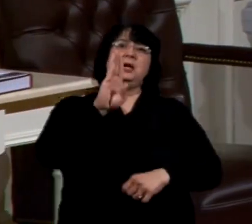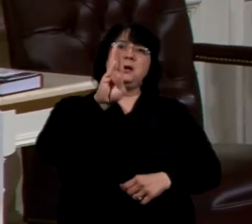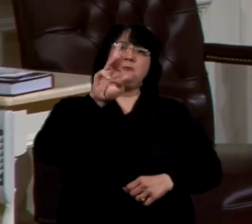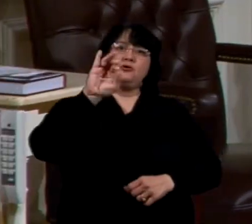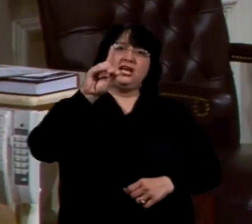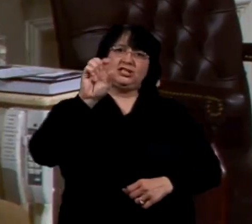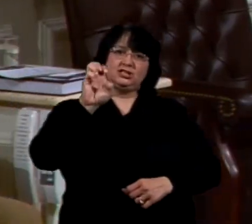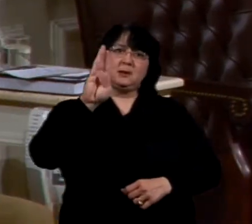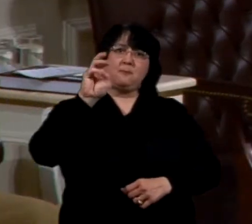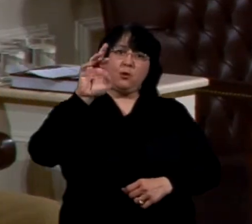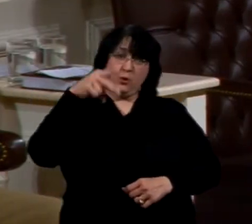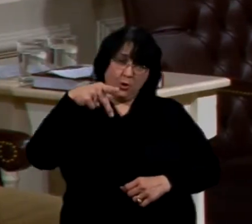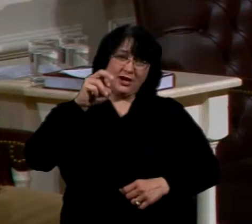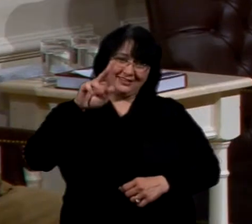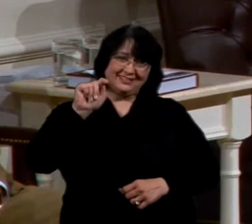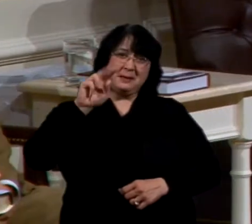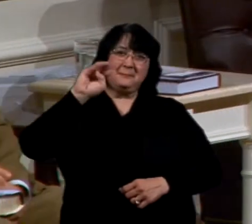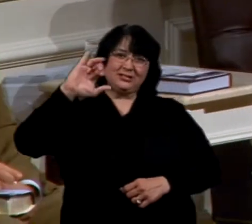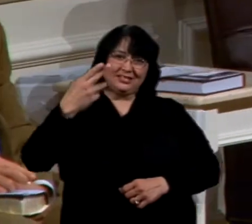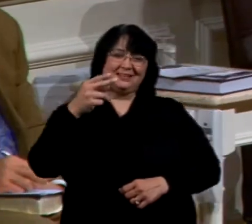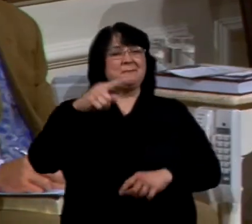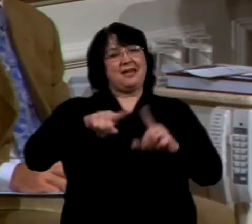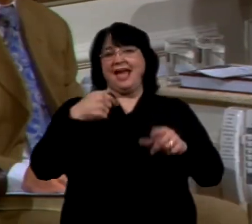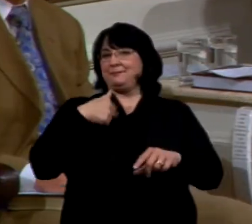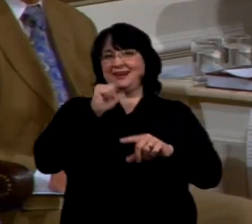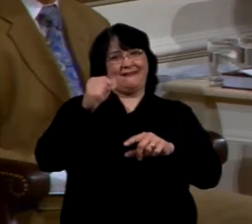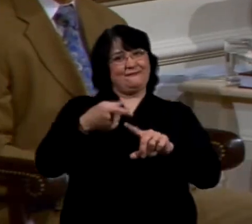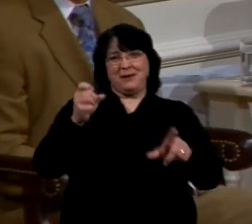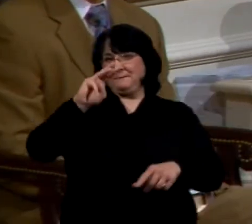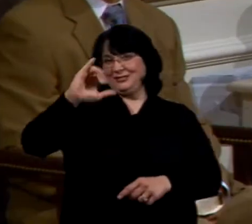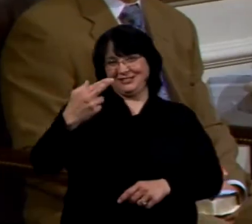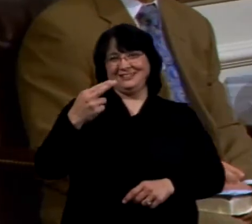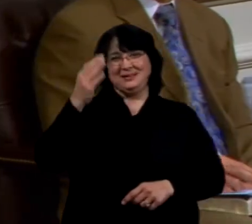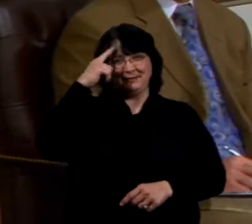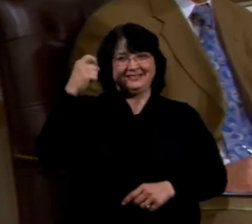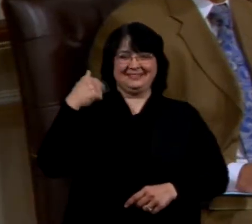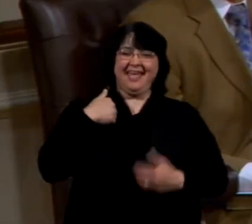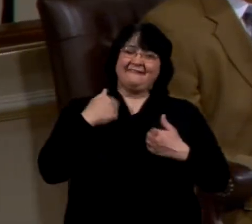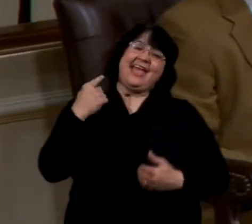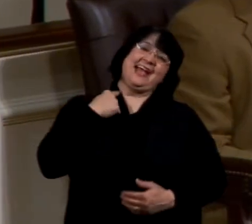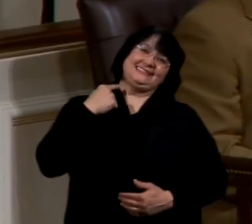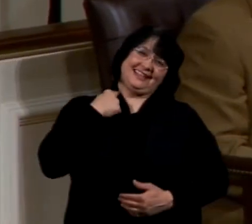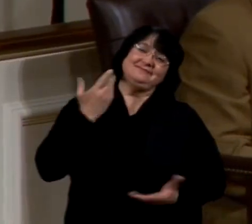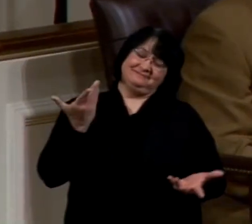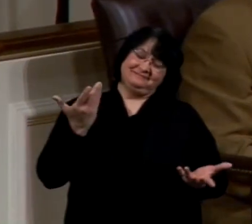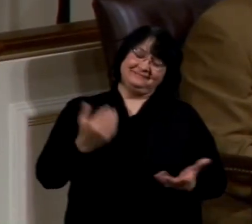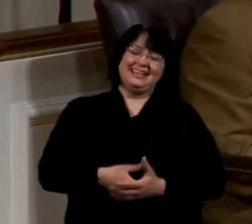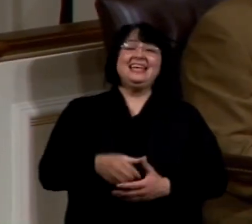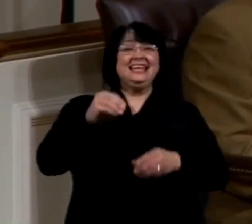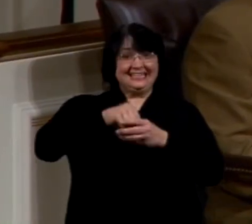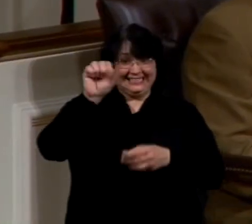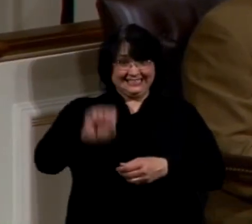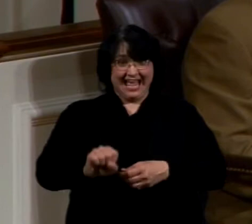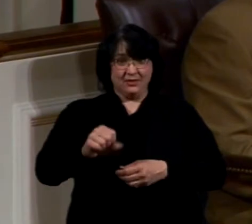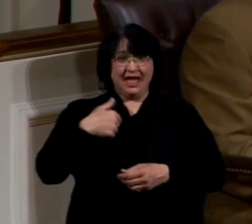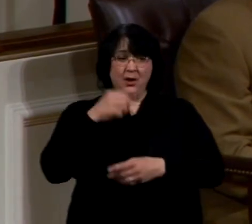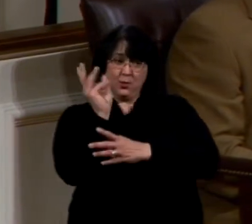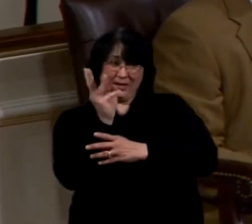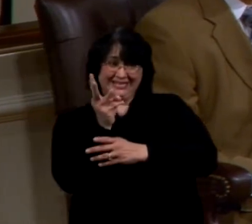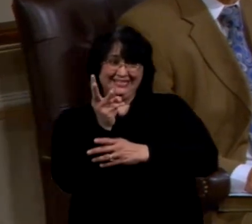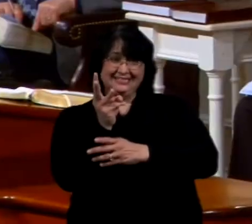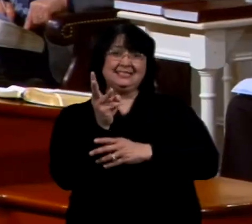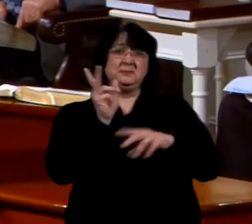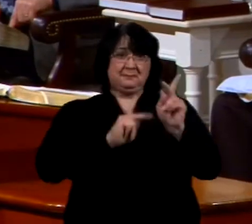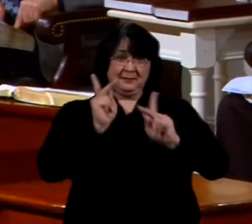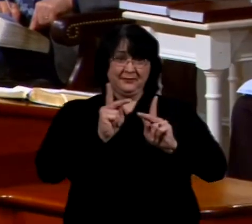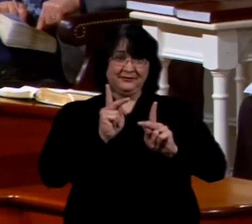I'm not from there. I know that would be hard for y'all to figure out with the lack of accent. And down in the South, when I witness all the time, here's the number